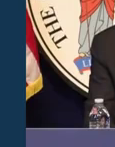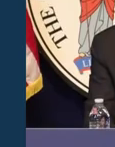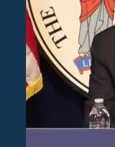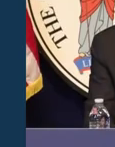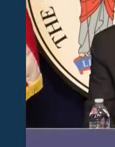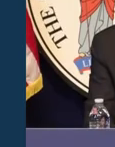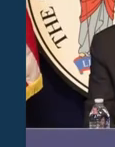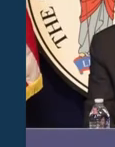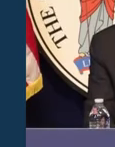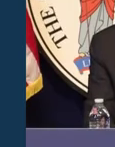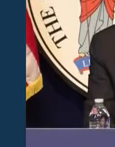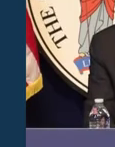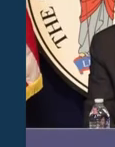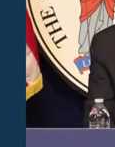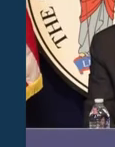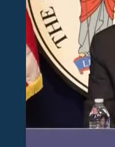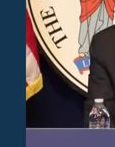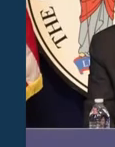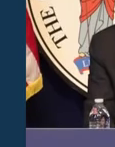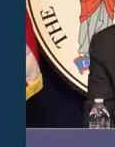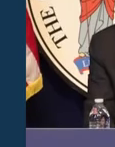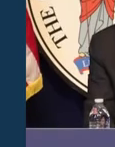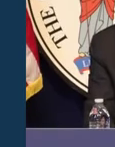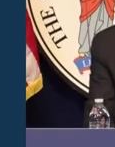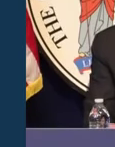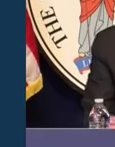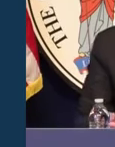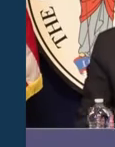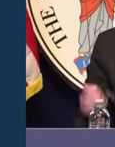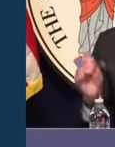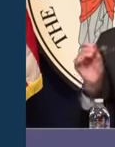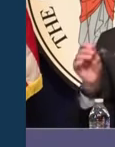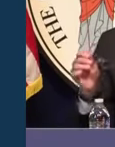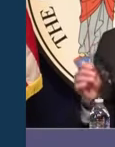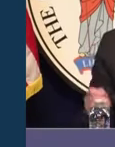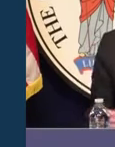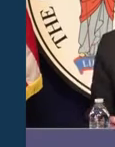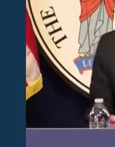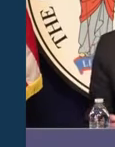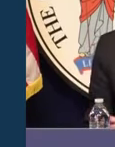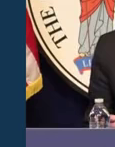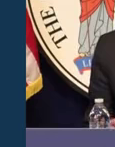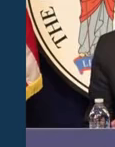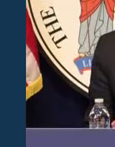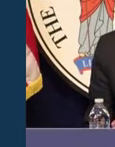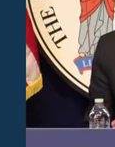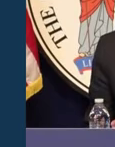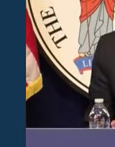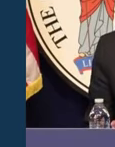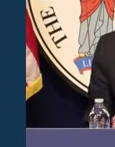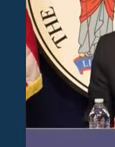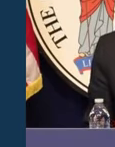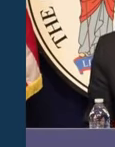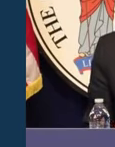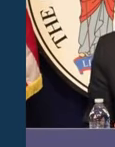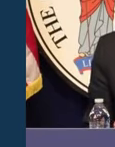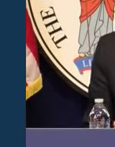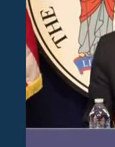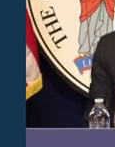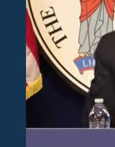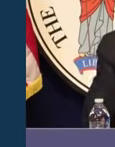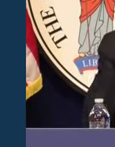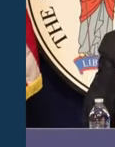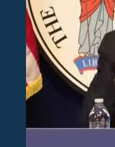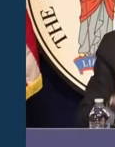and we will continue to keep this posture until we are through this. And again, if you're out there walking or jogging, please, please